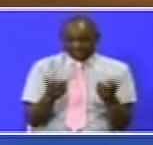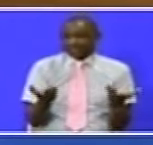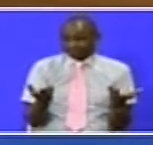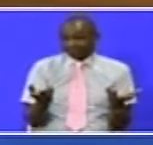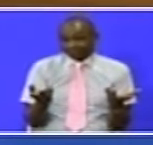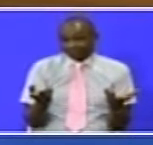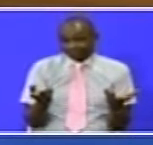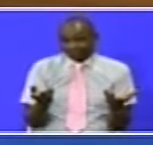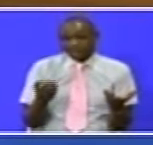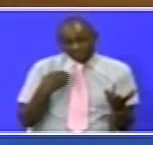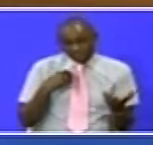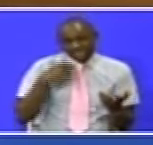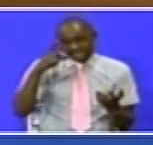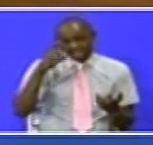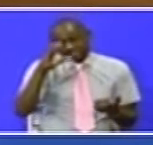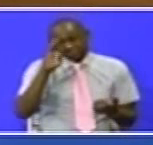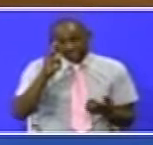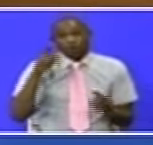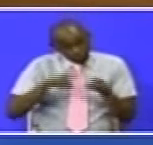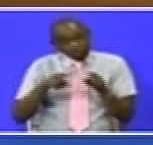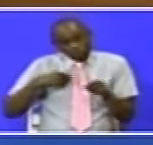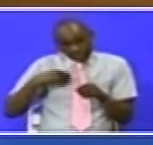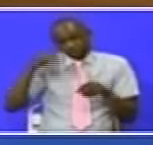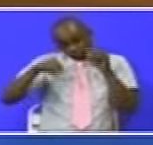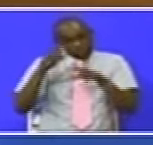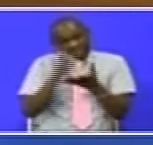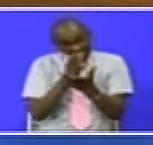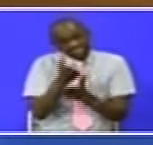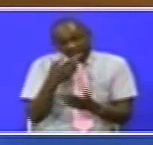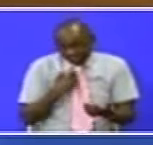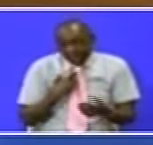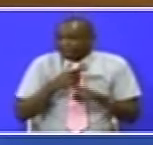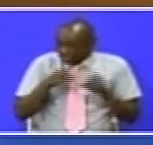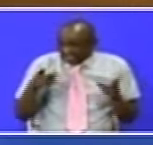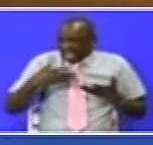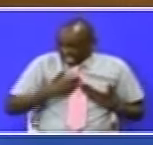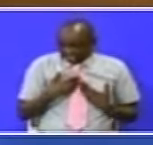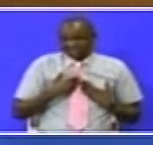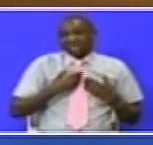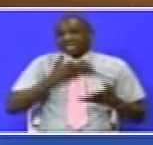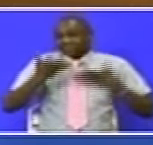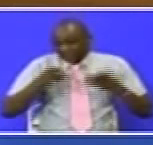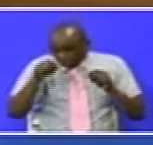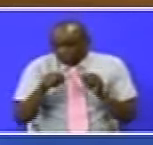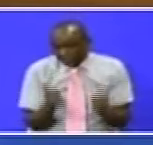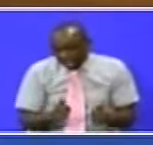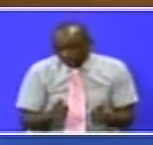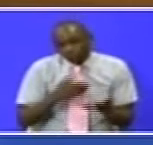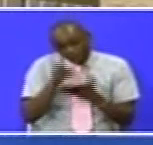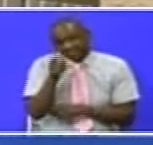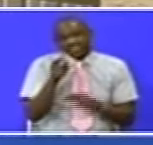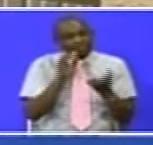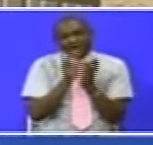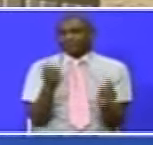moment. KCB is interested in the future if it finds opportunity, but we haven't even given an expression today to purchase Chase